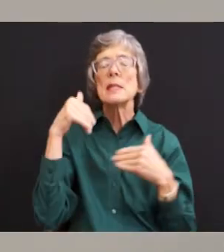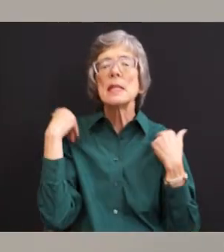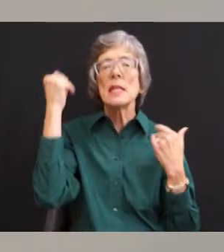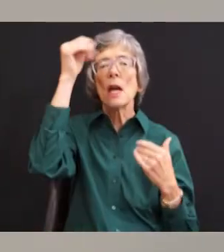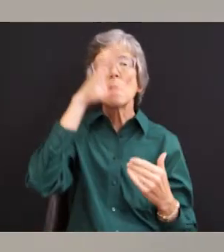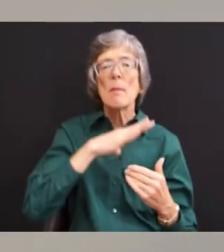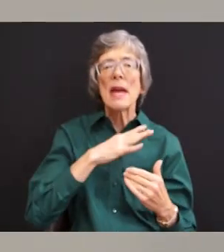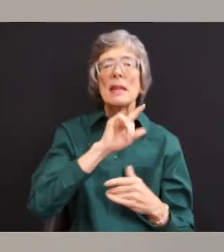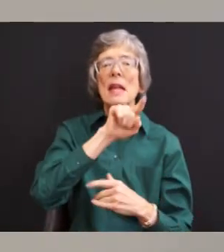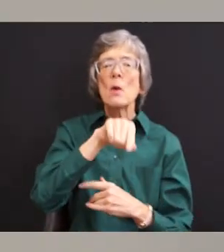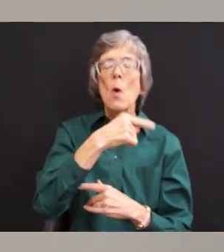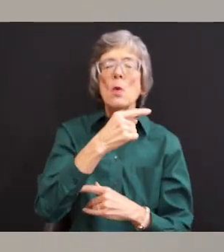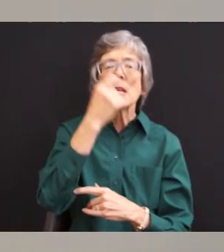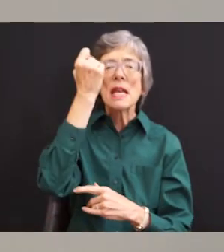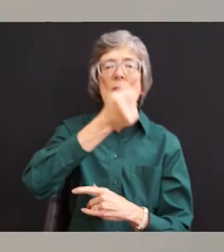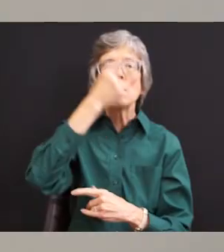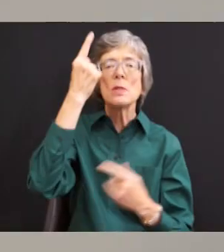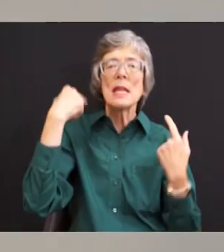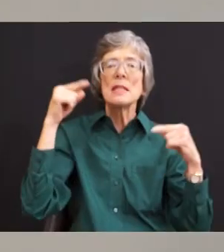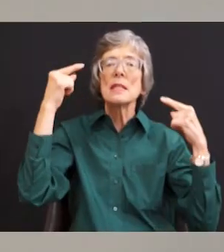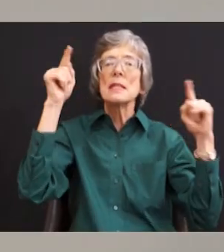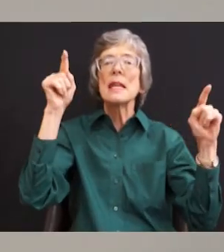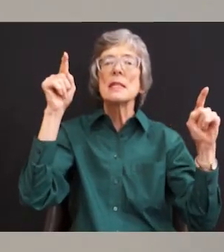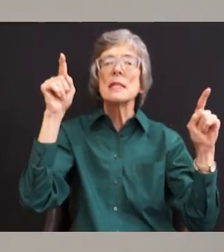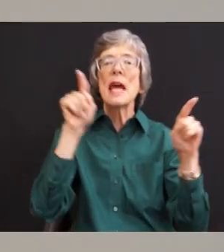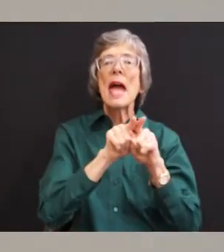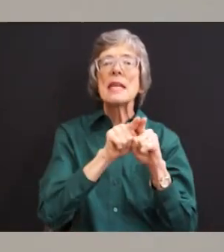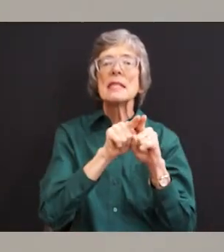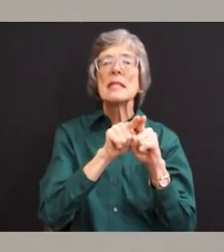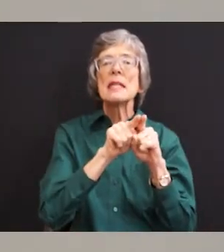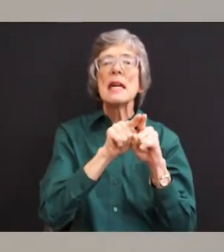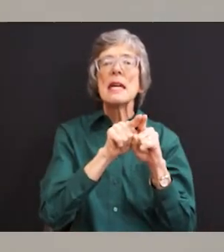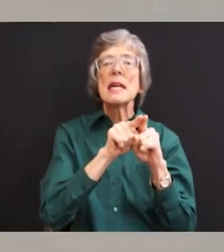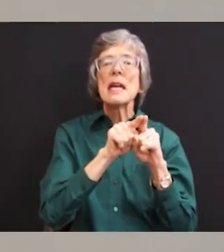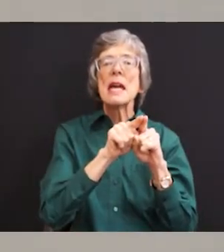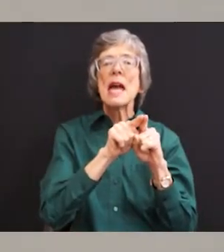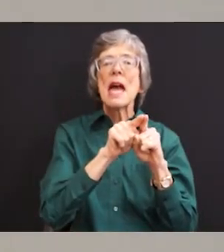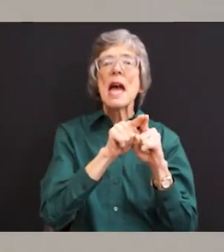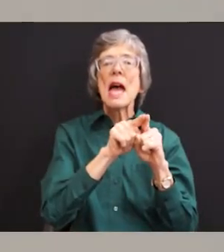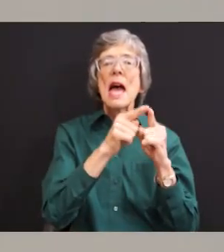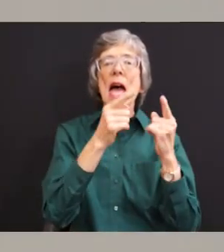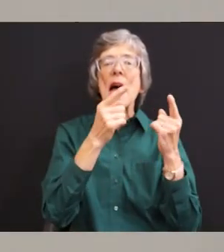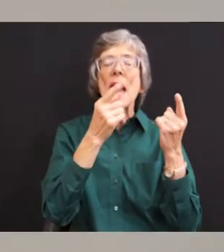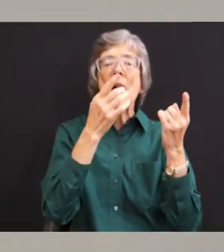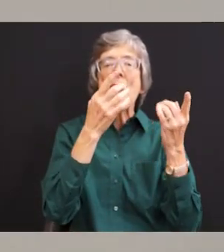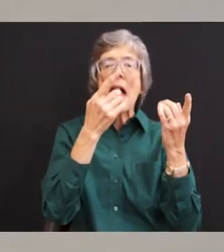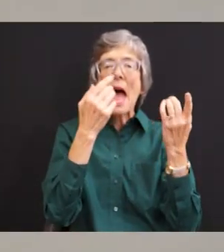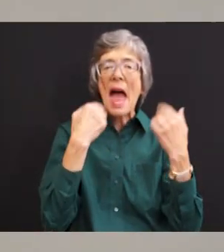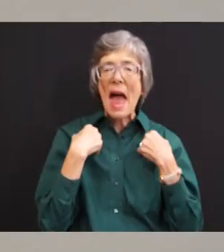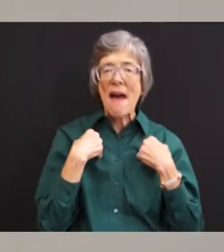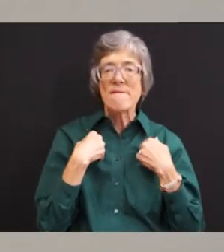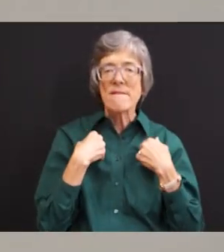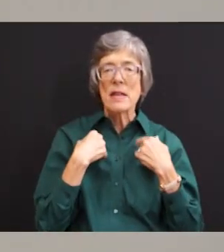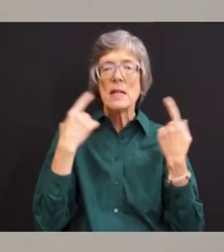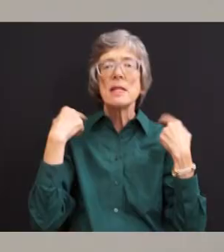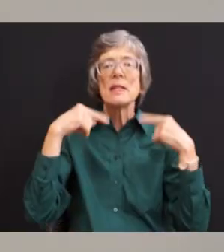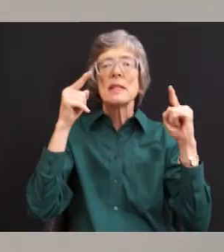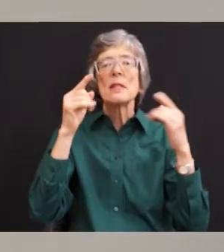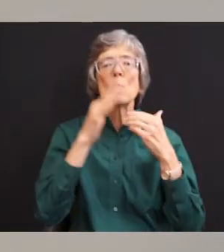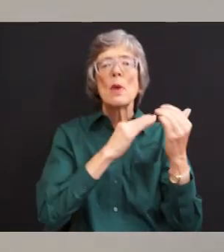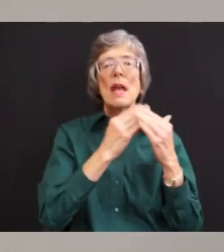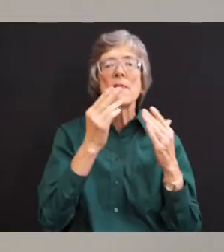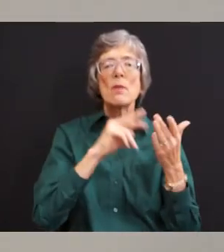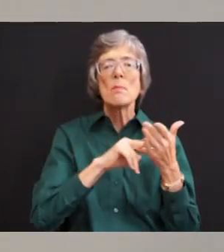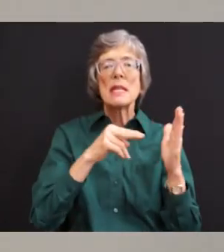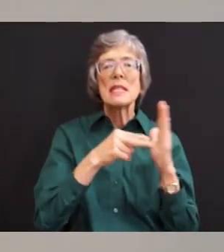only conceive of success in terms of having. Success, and whatever that means,